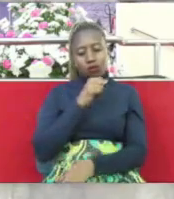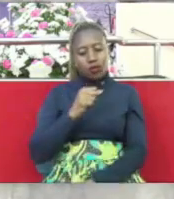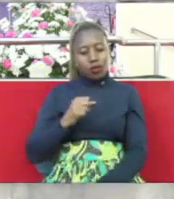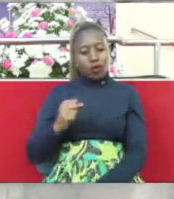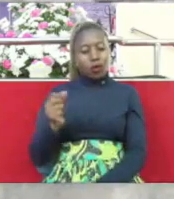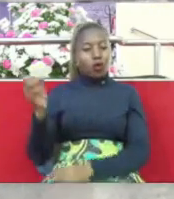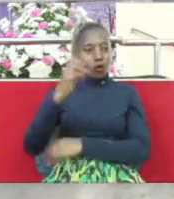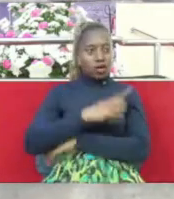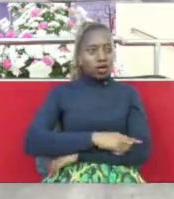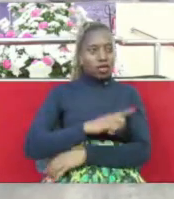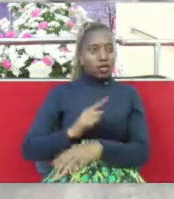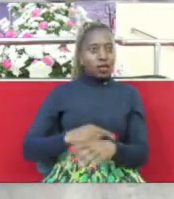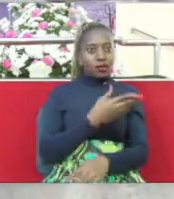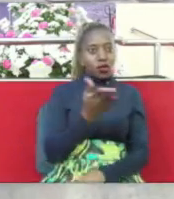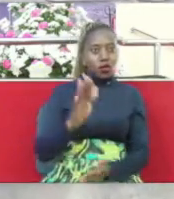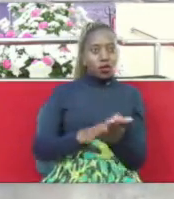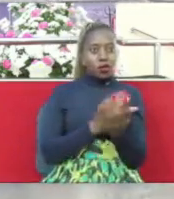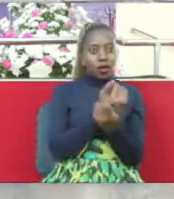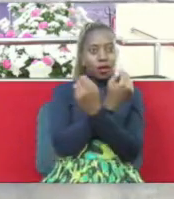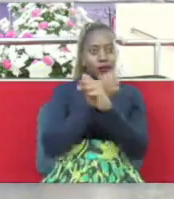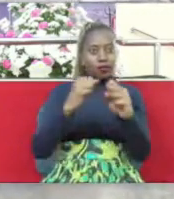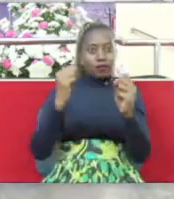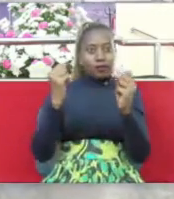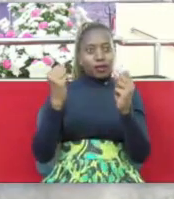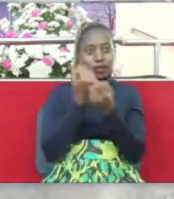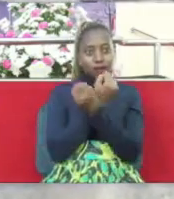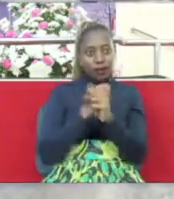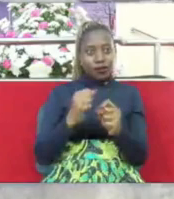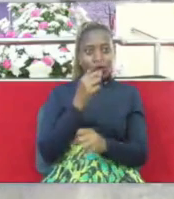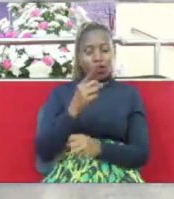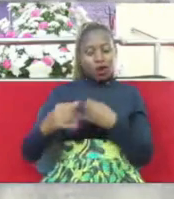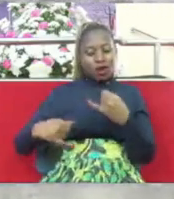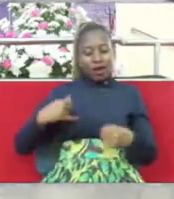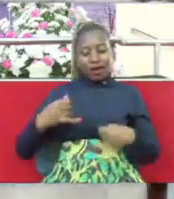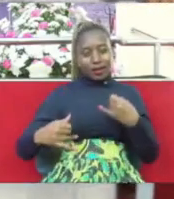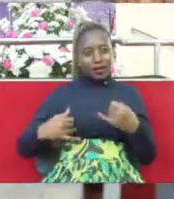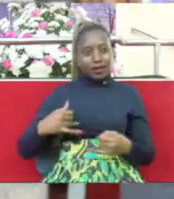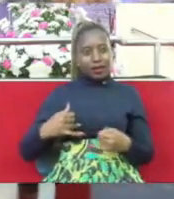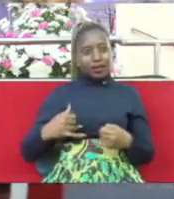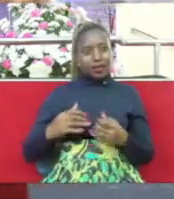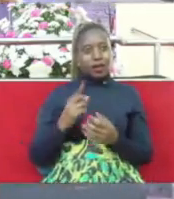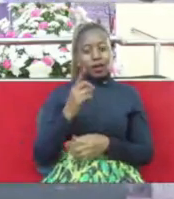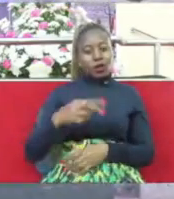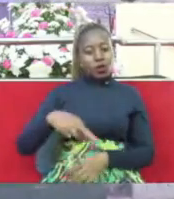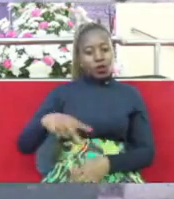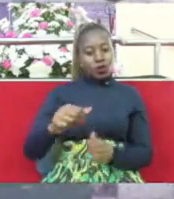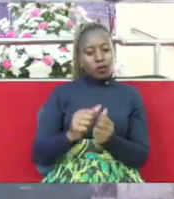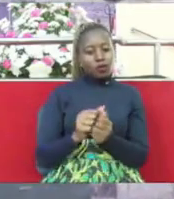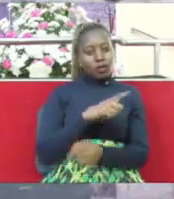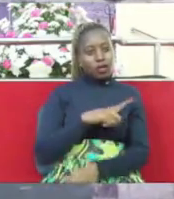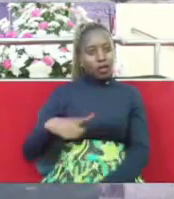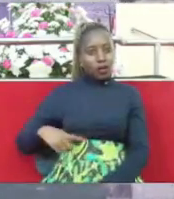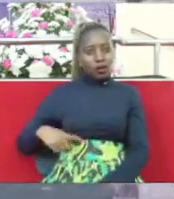When you got born again. Wakati uliokoka. You were excited. Ulikuwa na sisimka sana. You walked with the Lord. Na ulitembea na Bwana. You